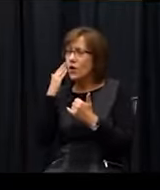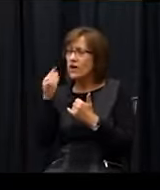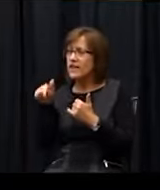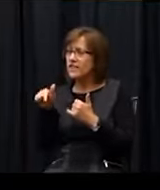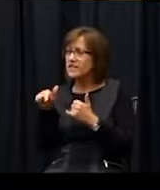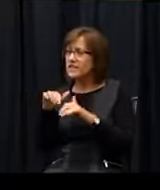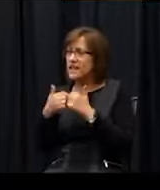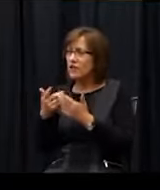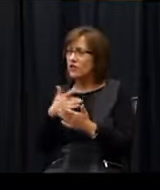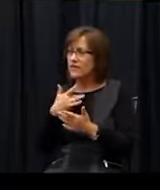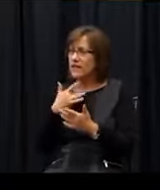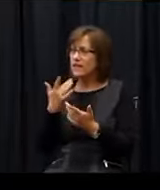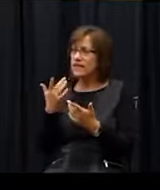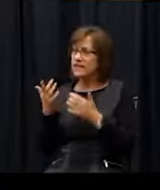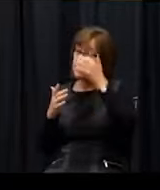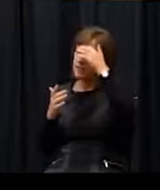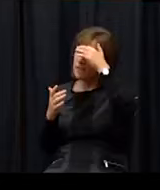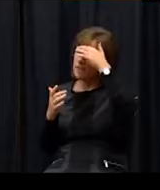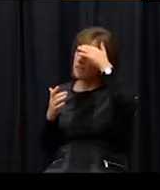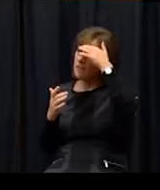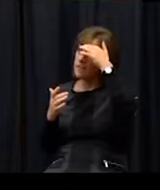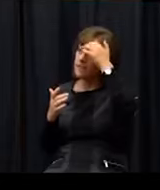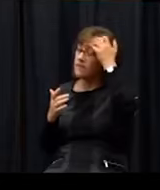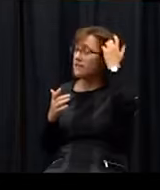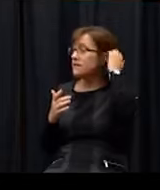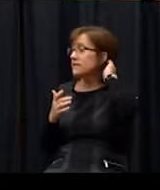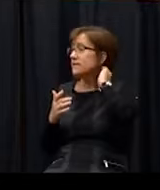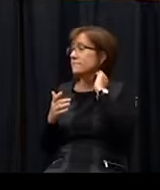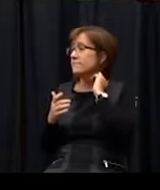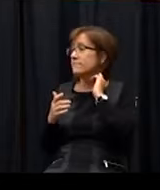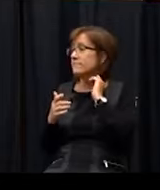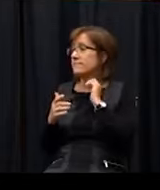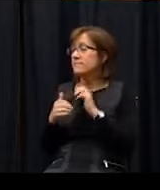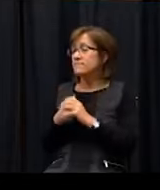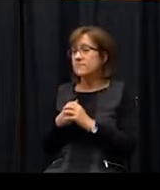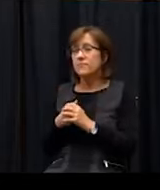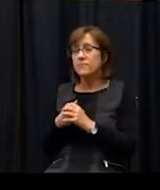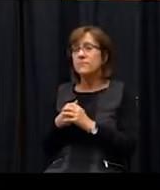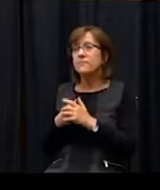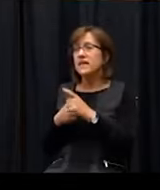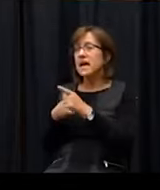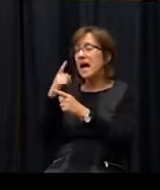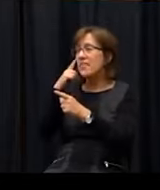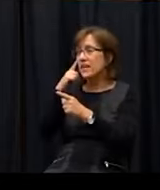like how you're feeling like this is how you normally are? I think in